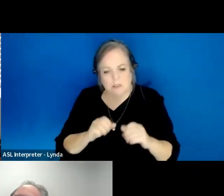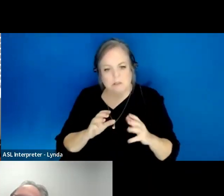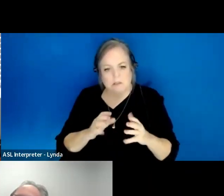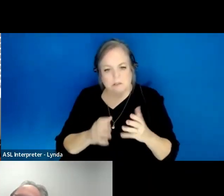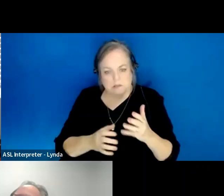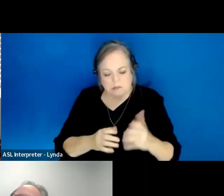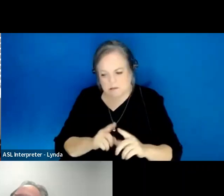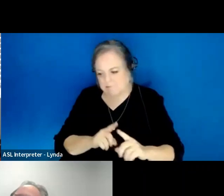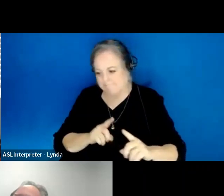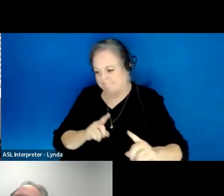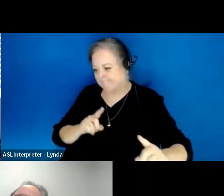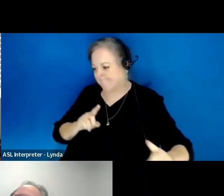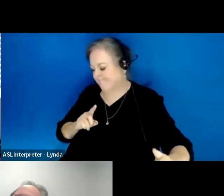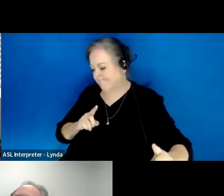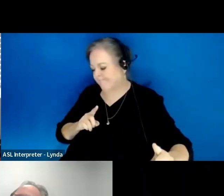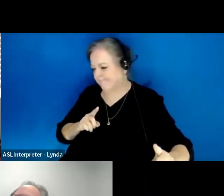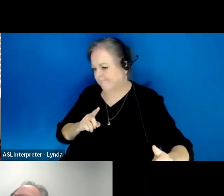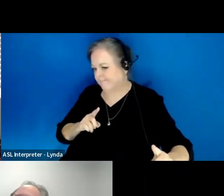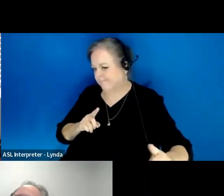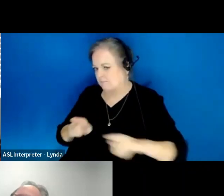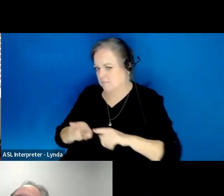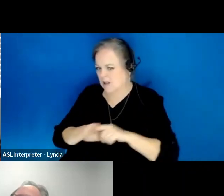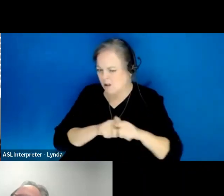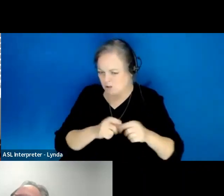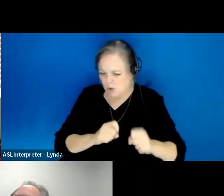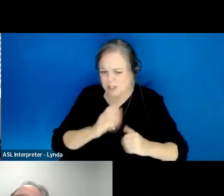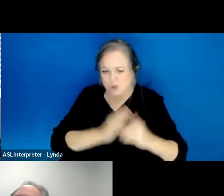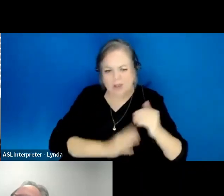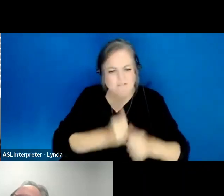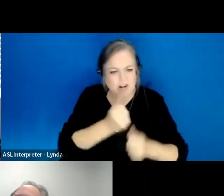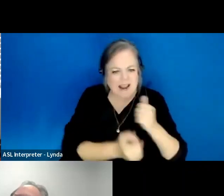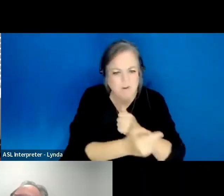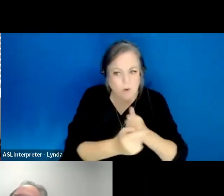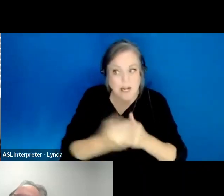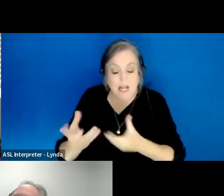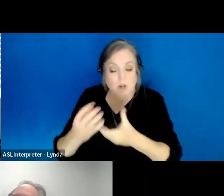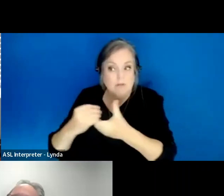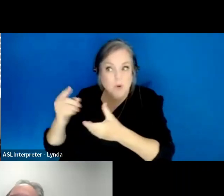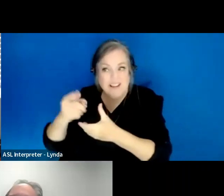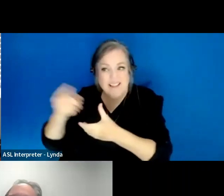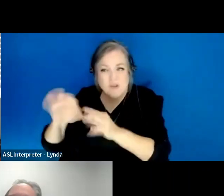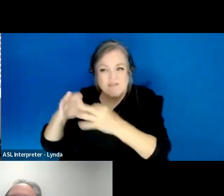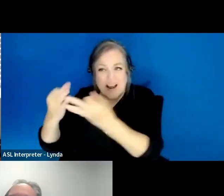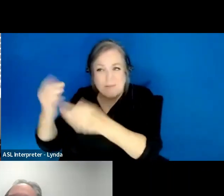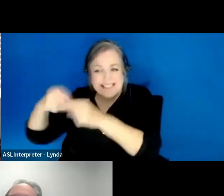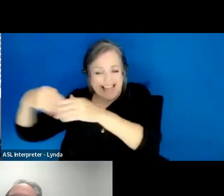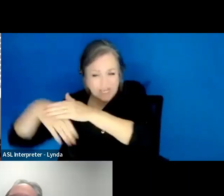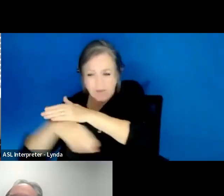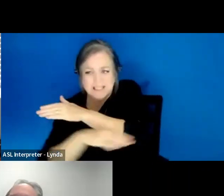the distancing while we tried to comfort everyone, including the families, and the fact that they couldn't come inside. That was really